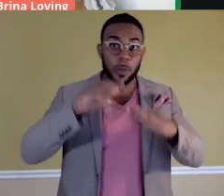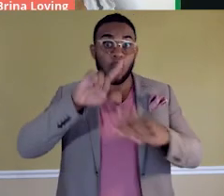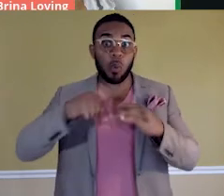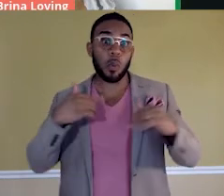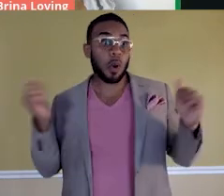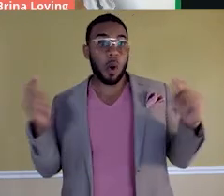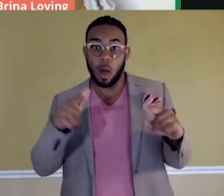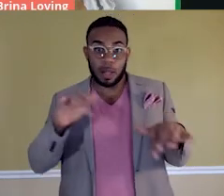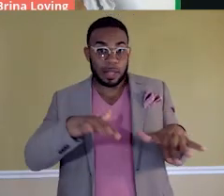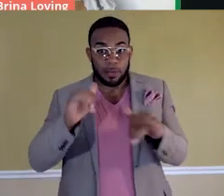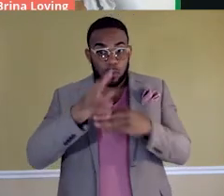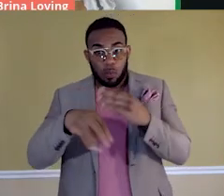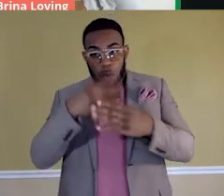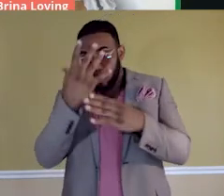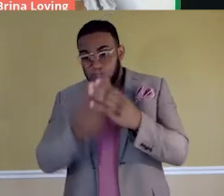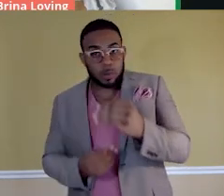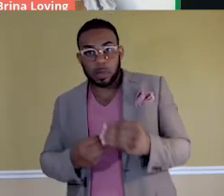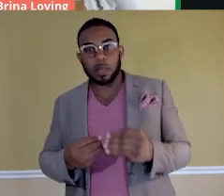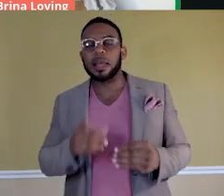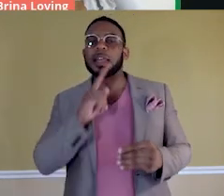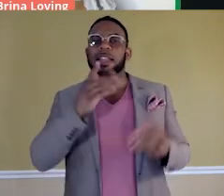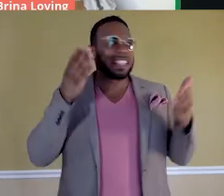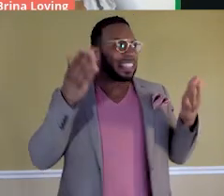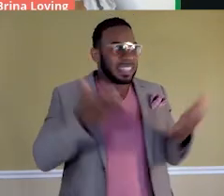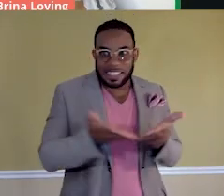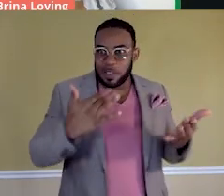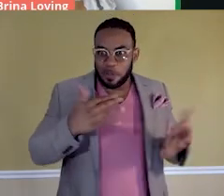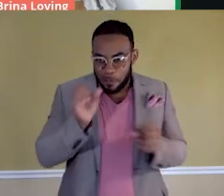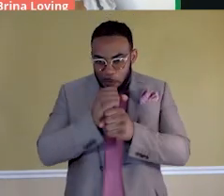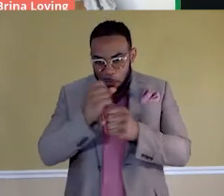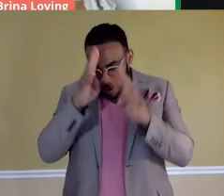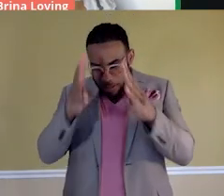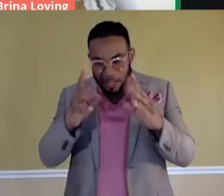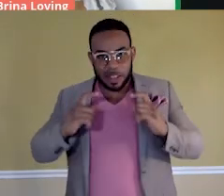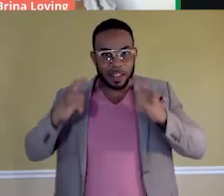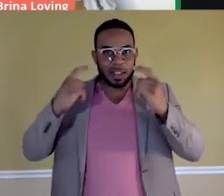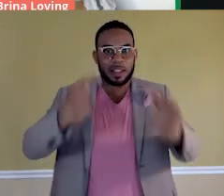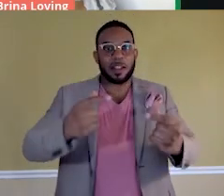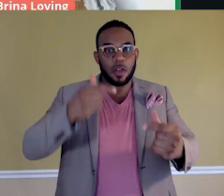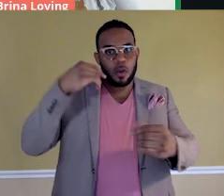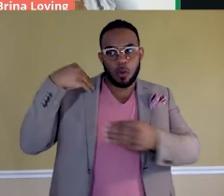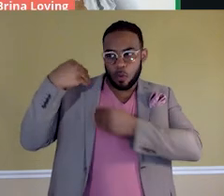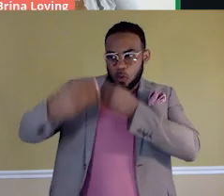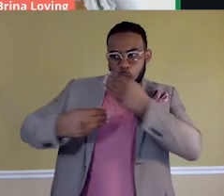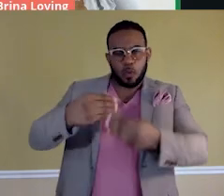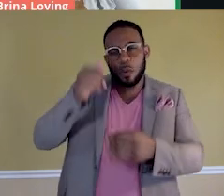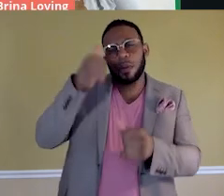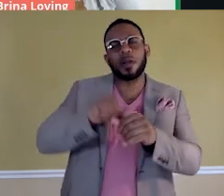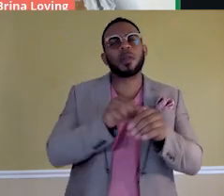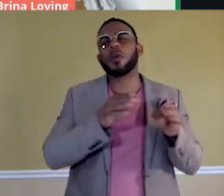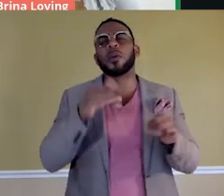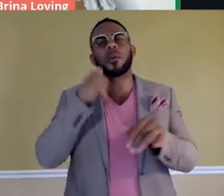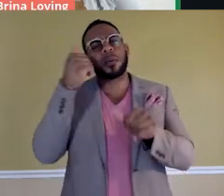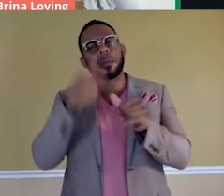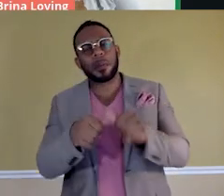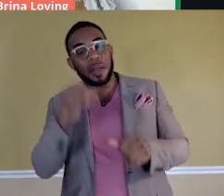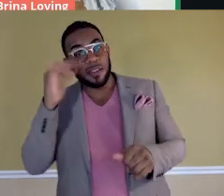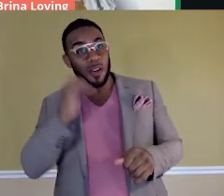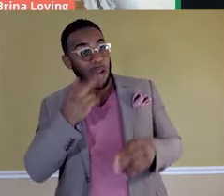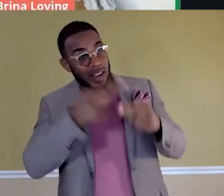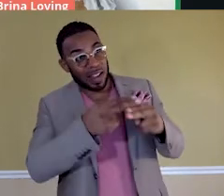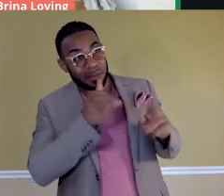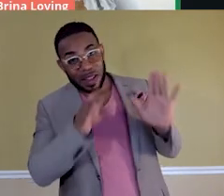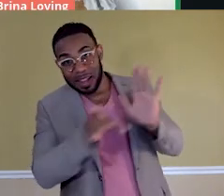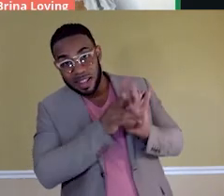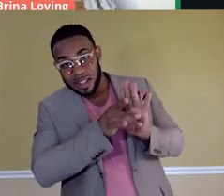we all leave this world, when we all leave, it is these things that we have created that will be remembered by. And there is no way we'll be remembered if our